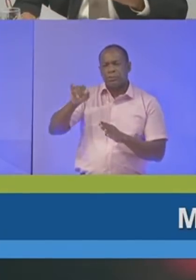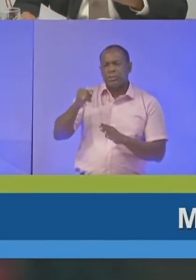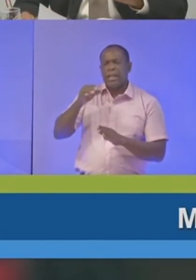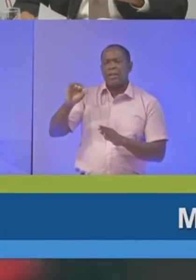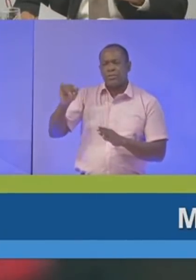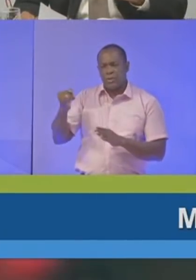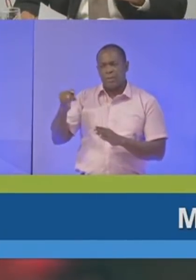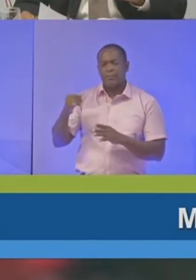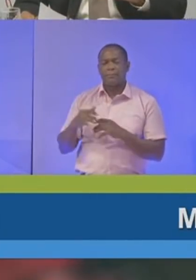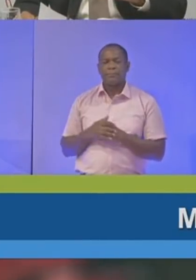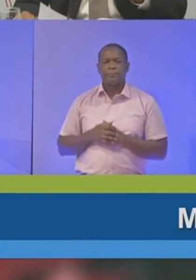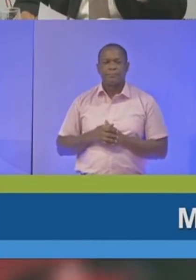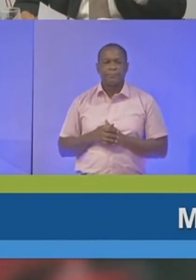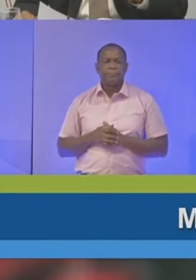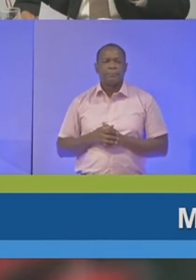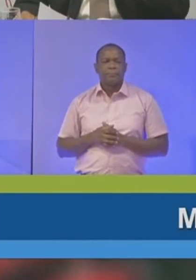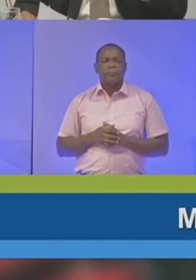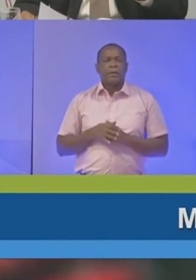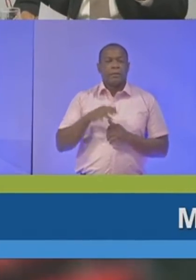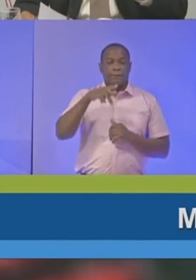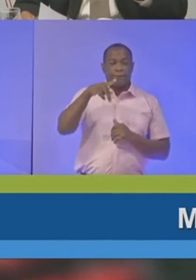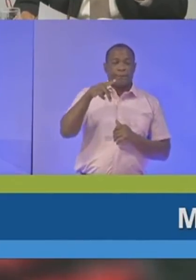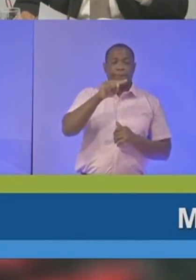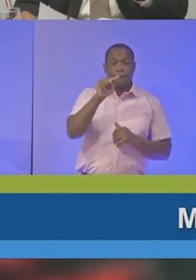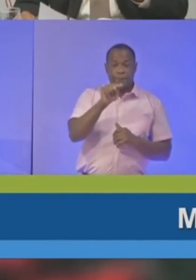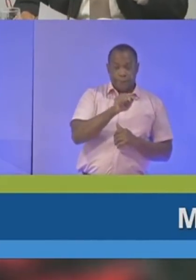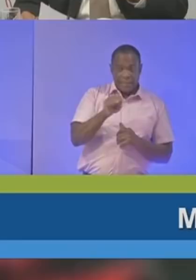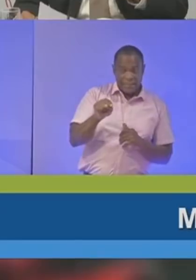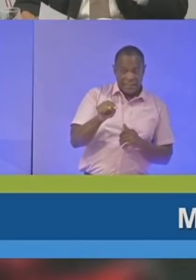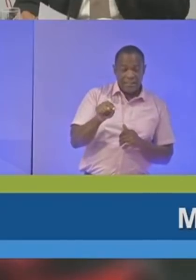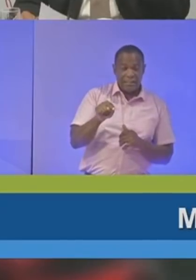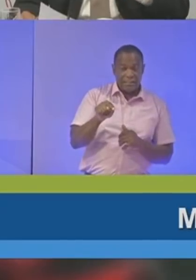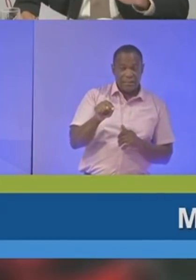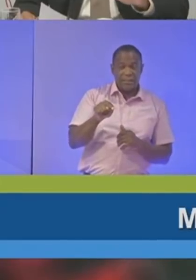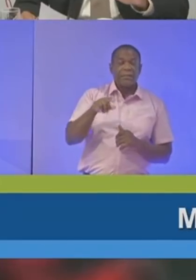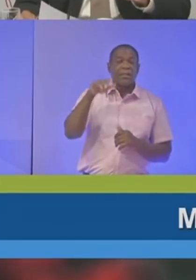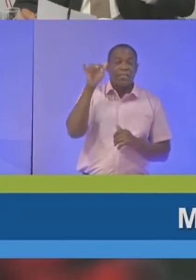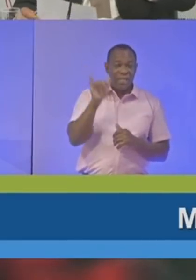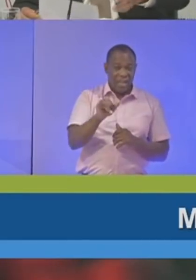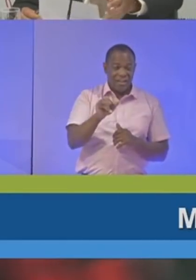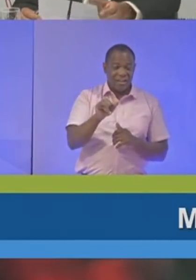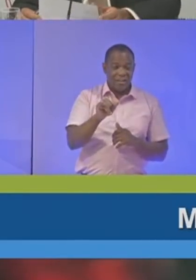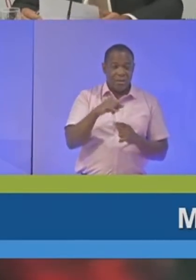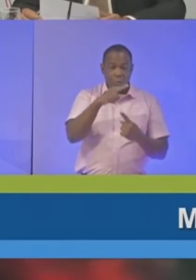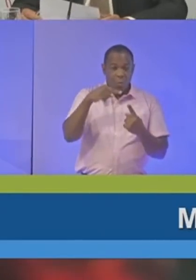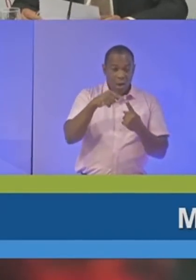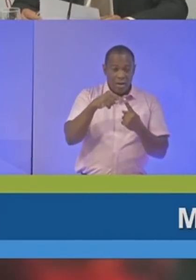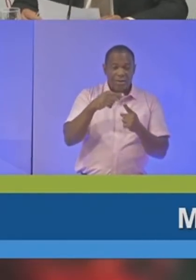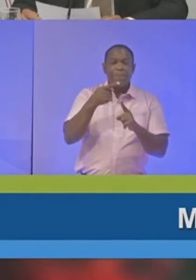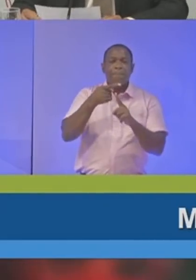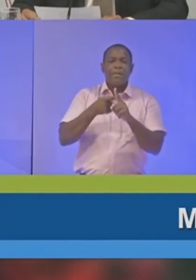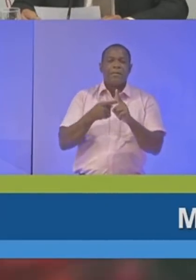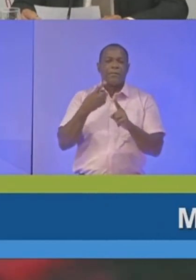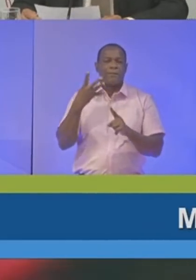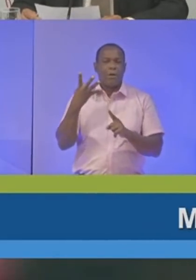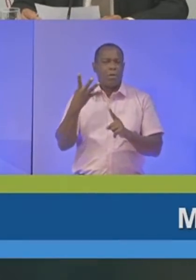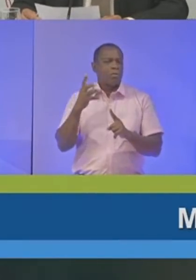Pfizer booster program, for those who got Pfizer, that will be in month 4 of the booster program.